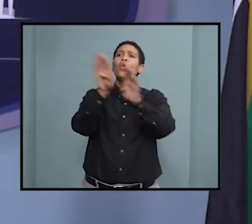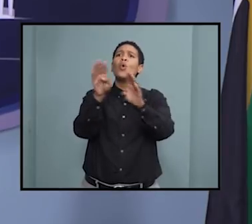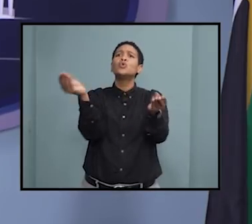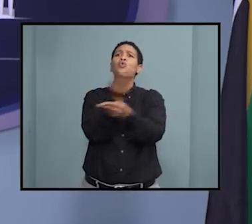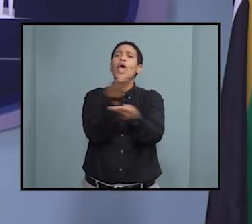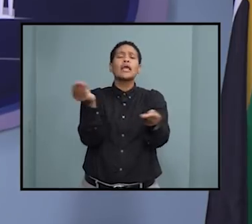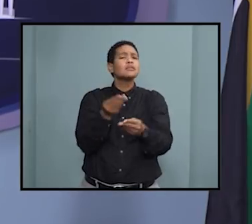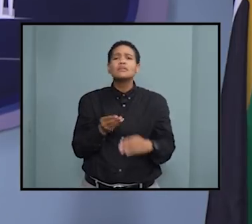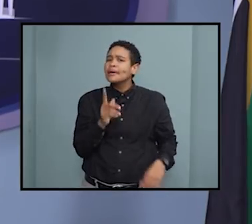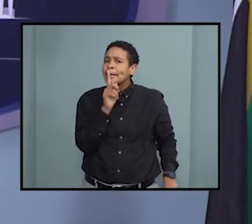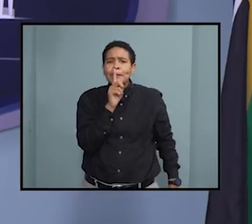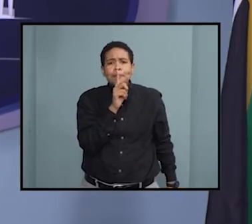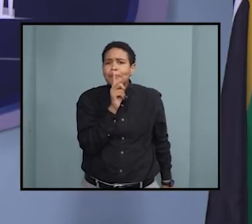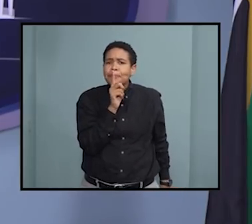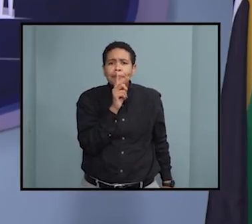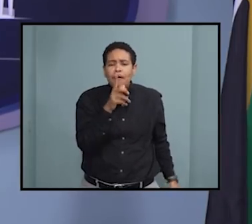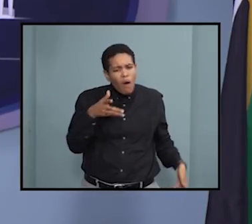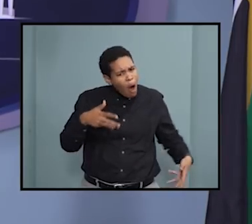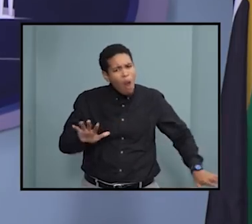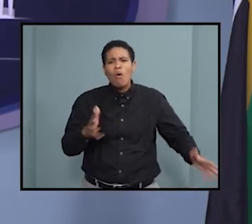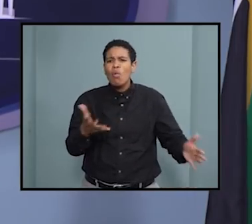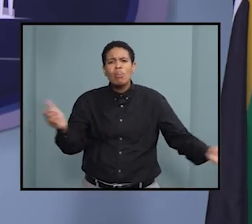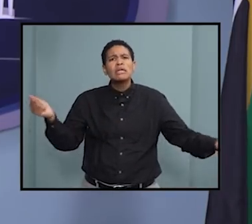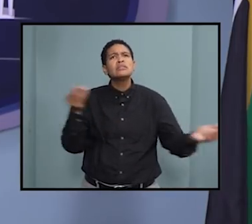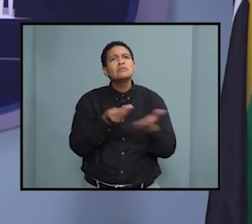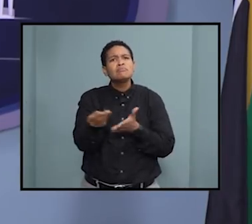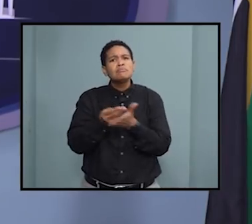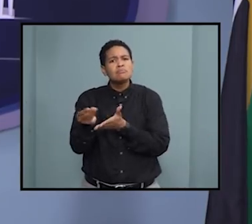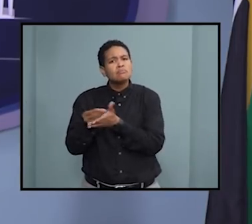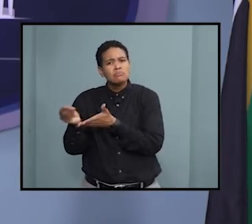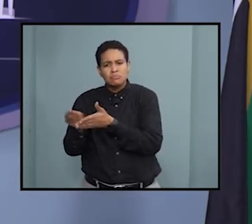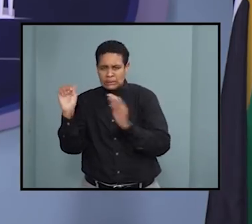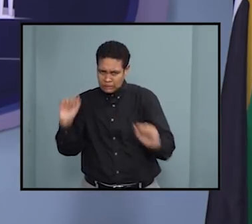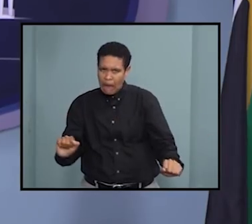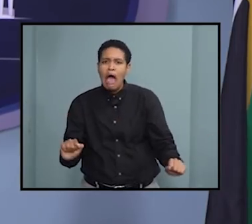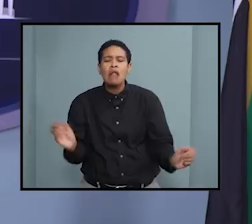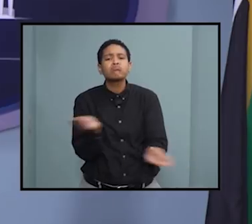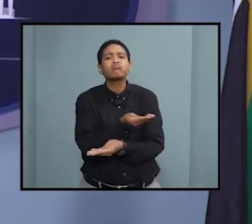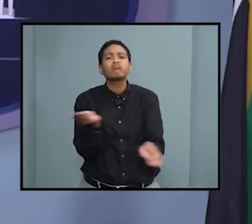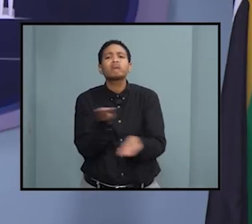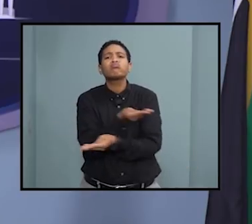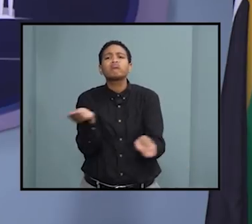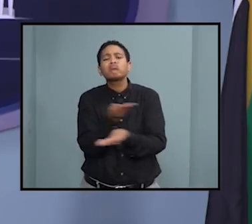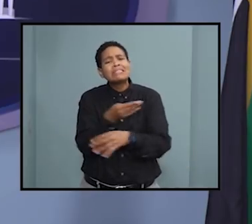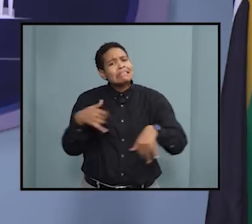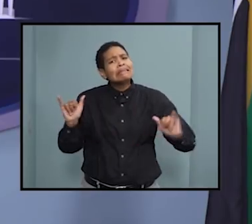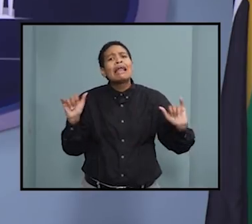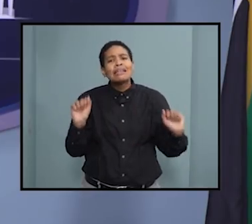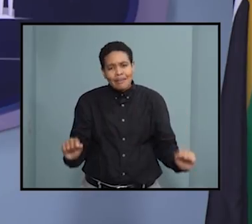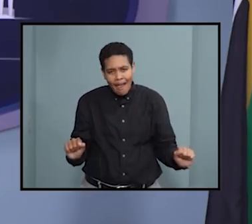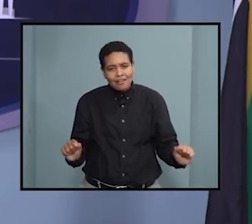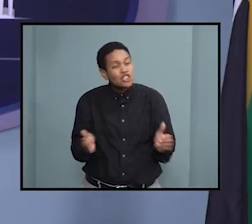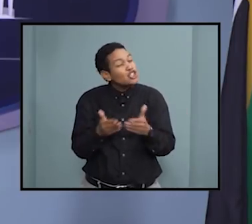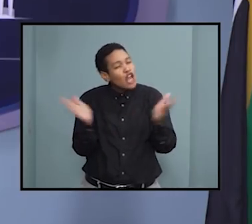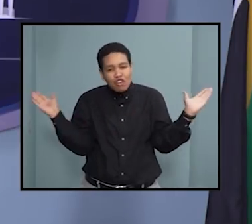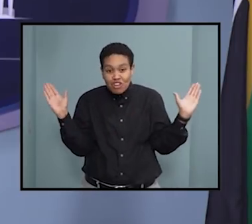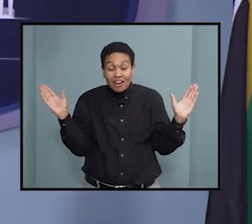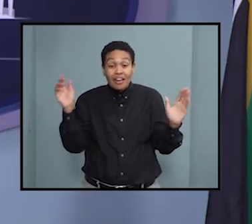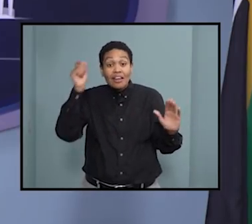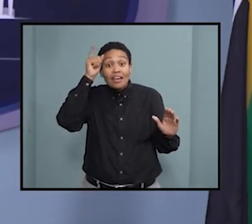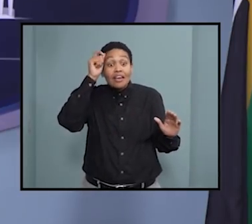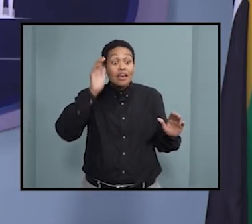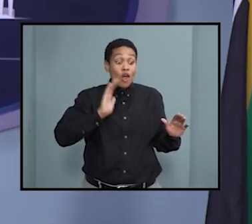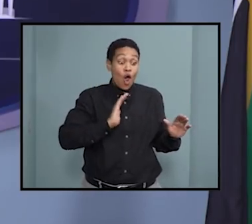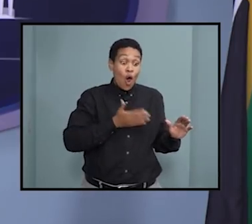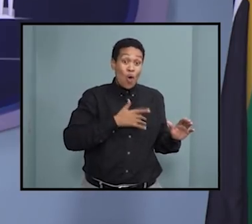or restricted the movement of cargo and trade generally. Our